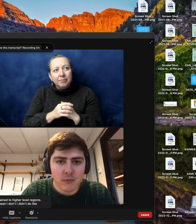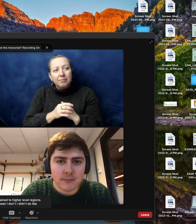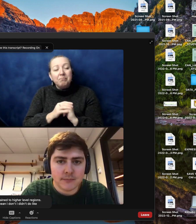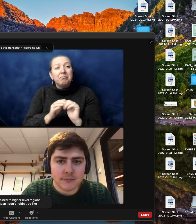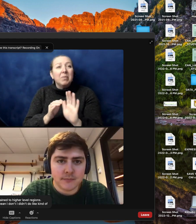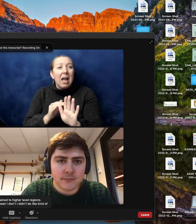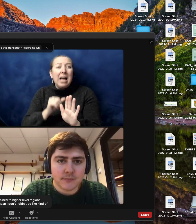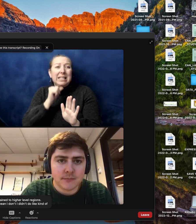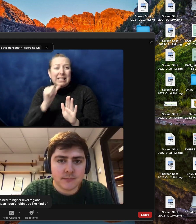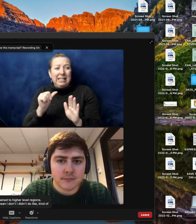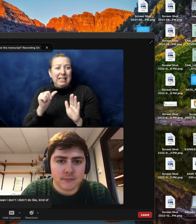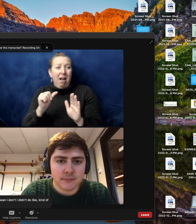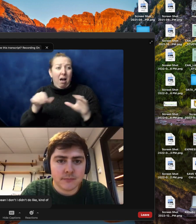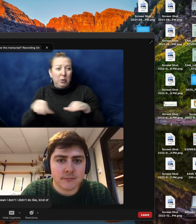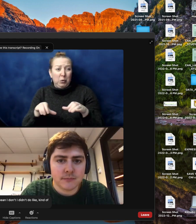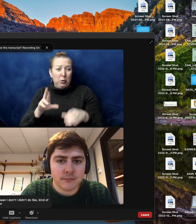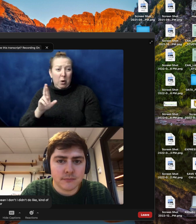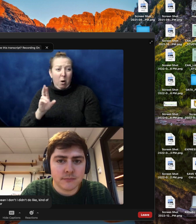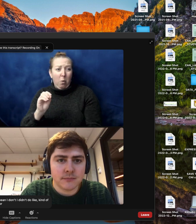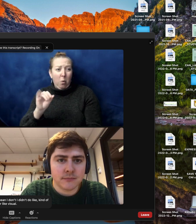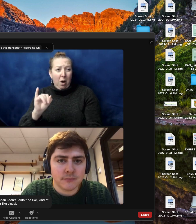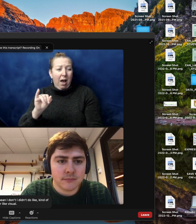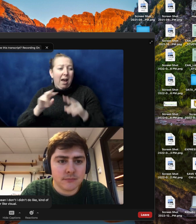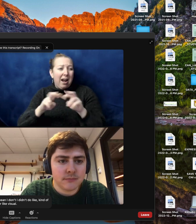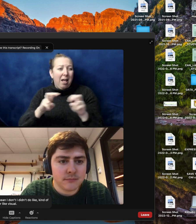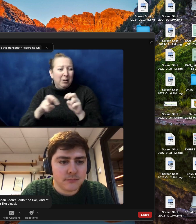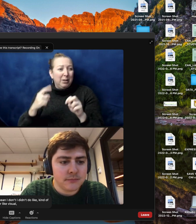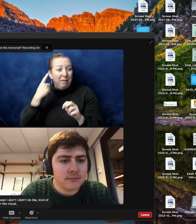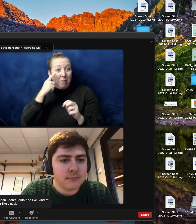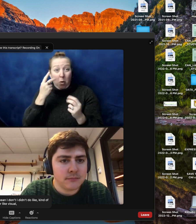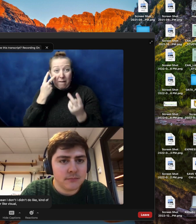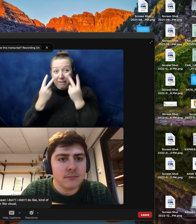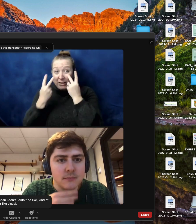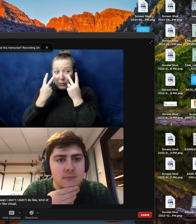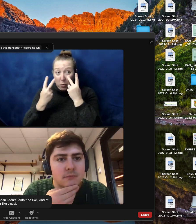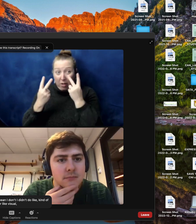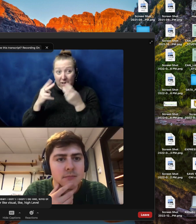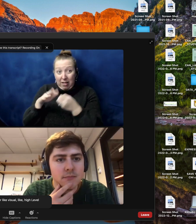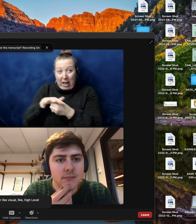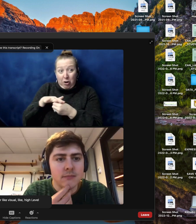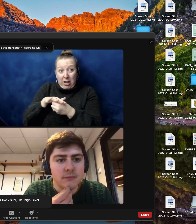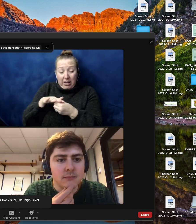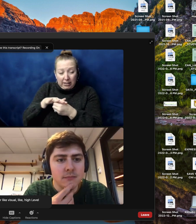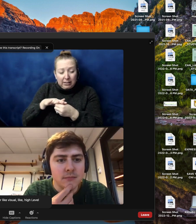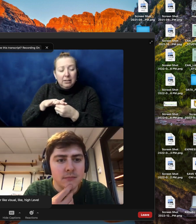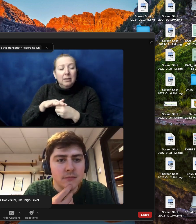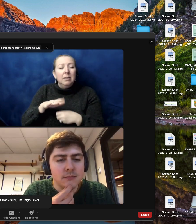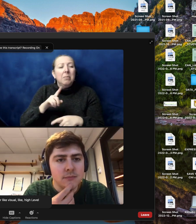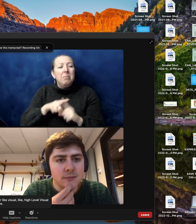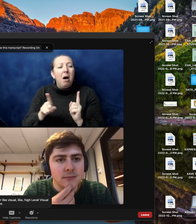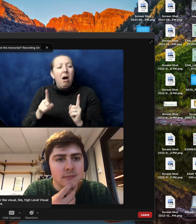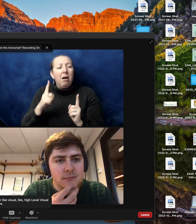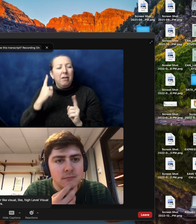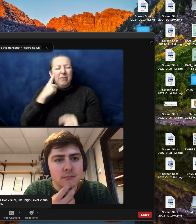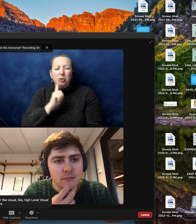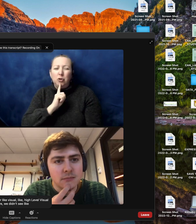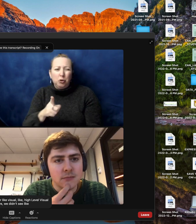of ROI analysis for like visual, like high level visual areas, but for sure we didn't see like